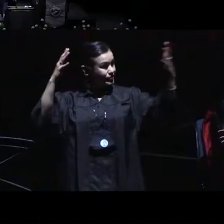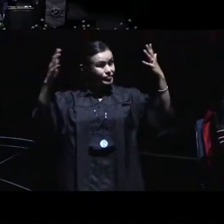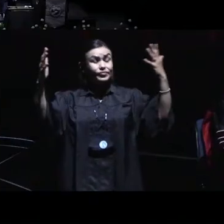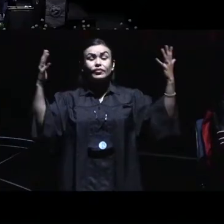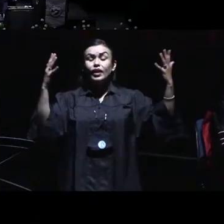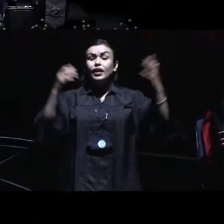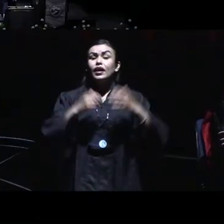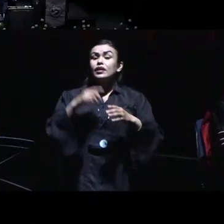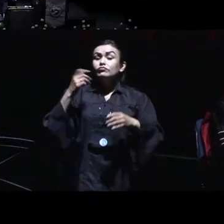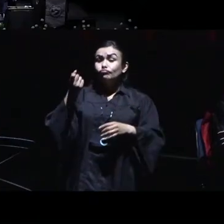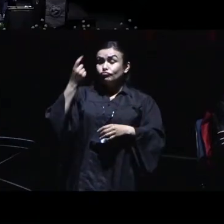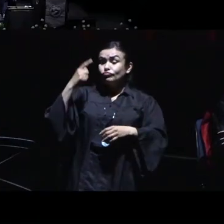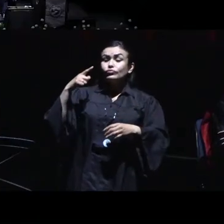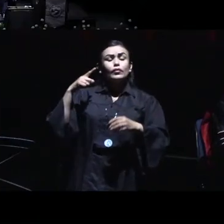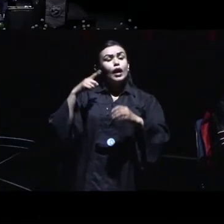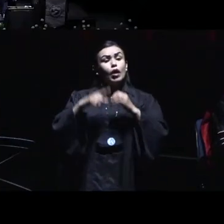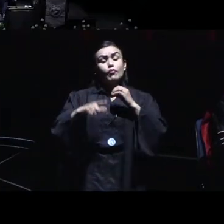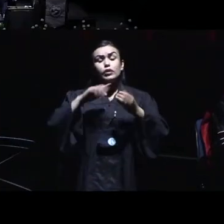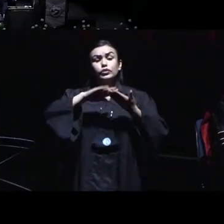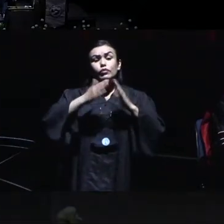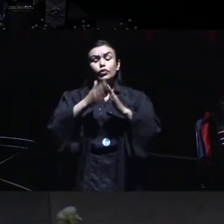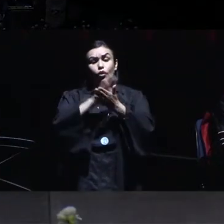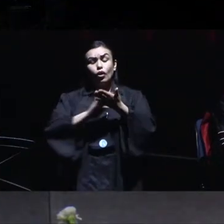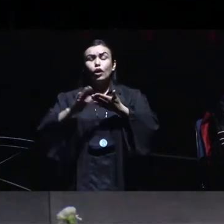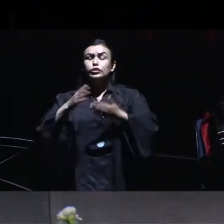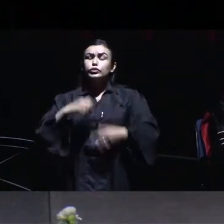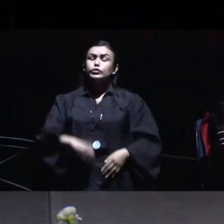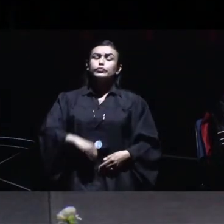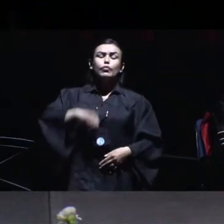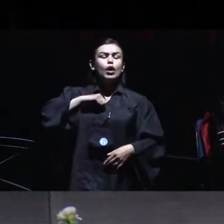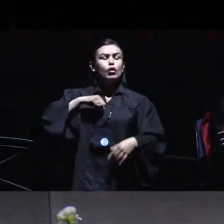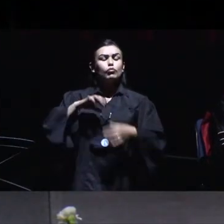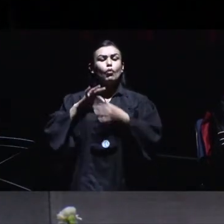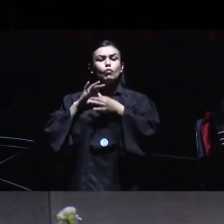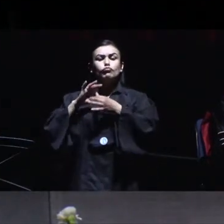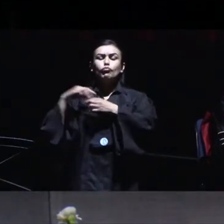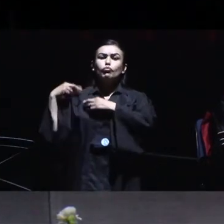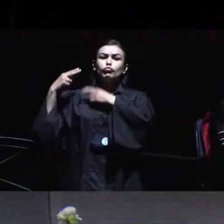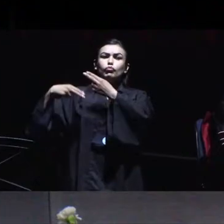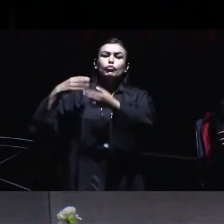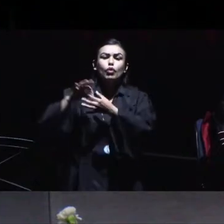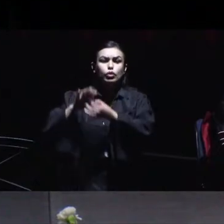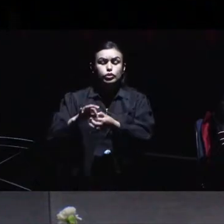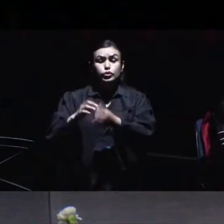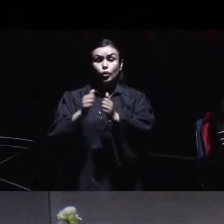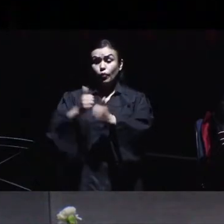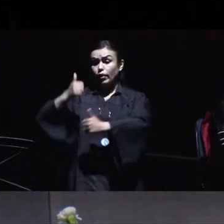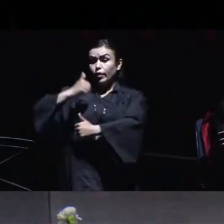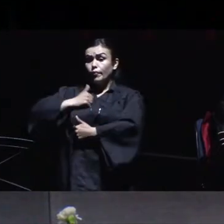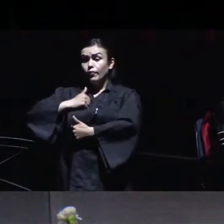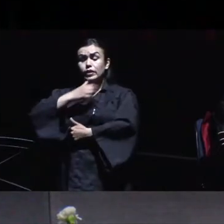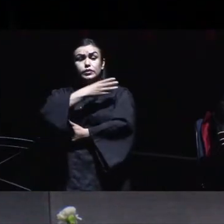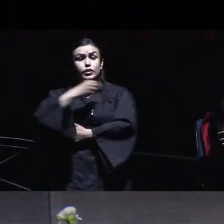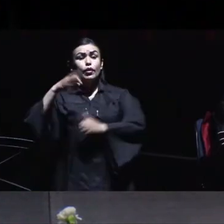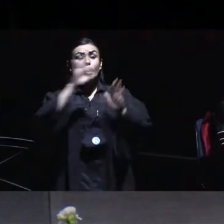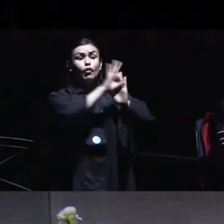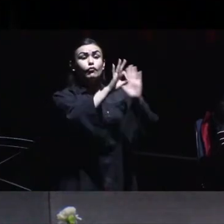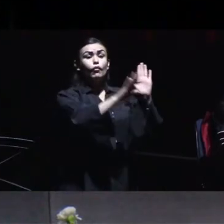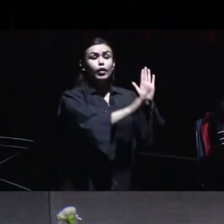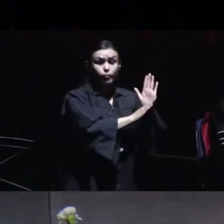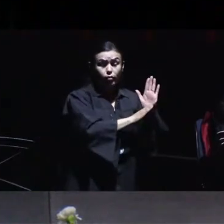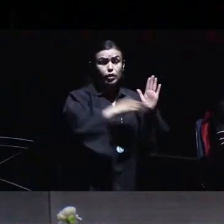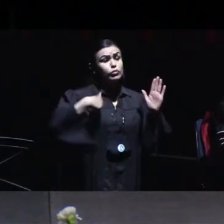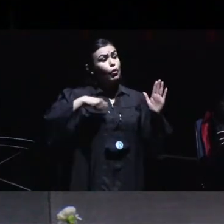El Paso Community College is very proud of the long and historic relationship we have with our military and Fort Bliss.